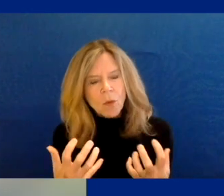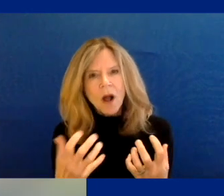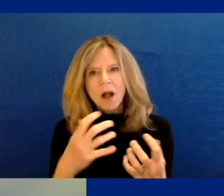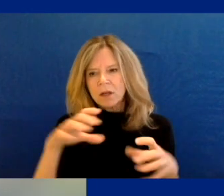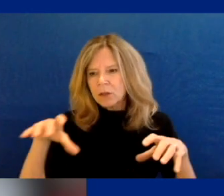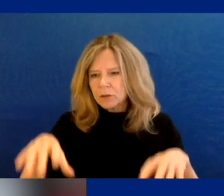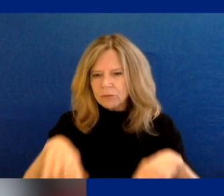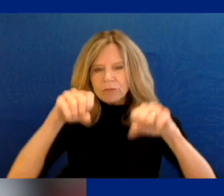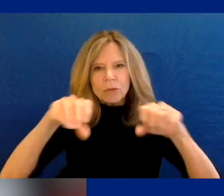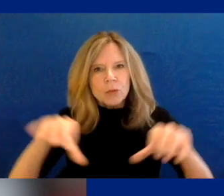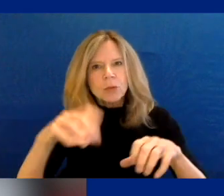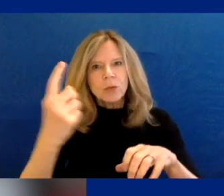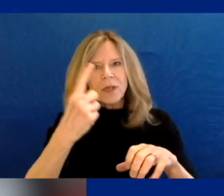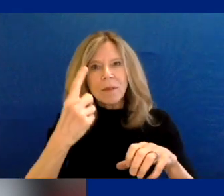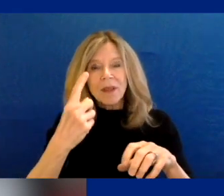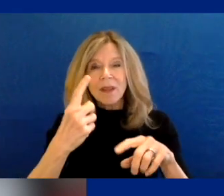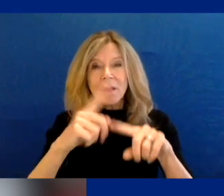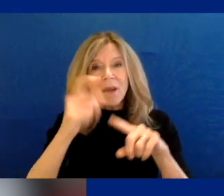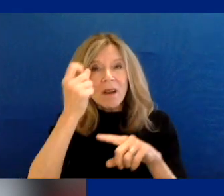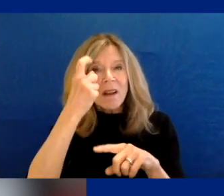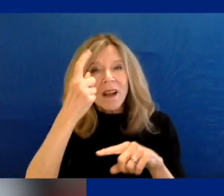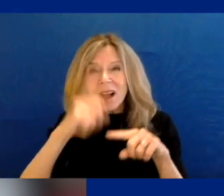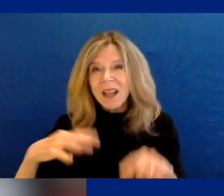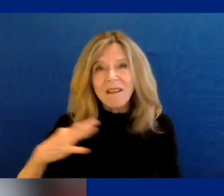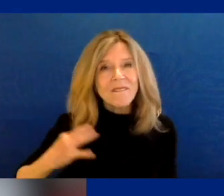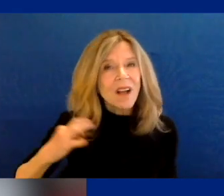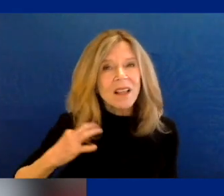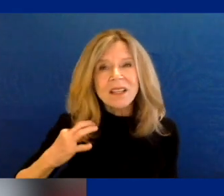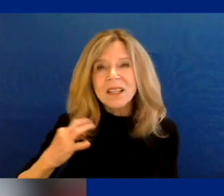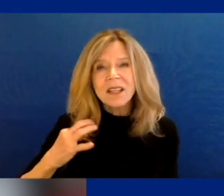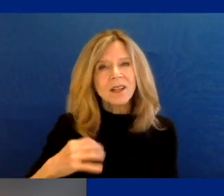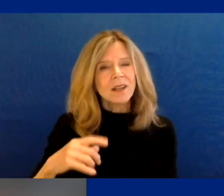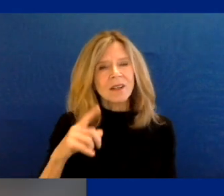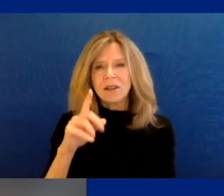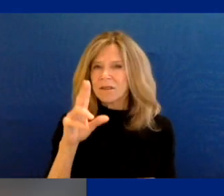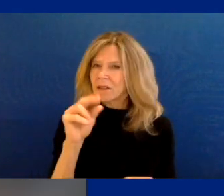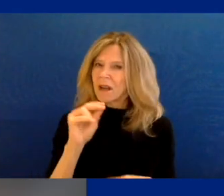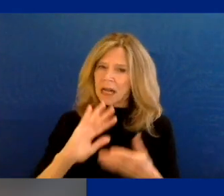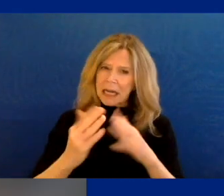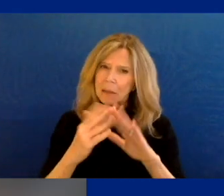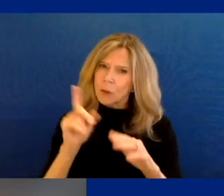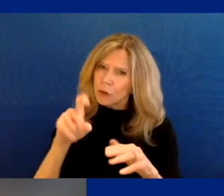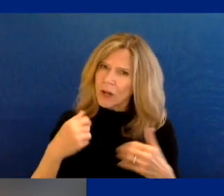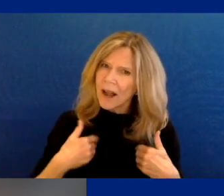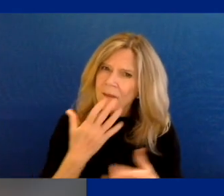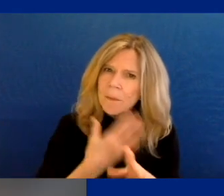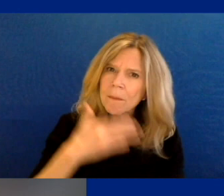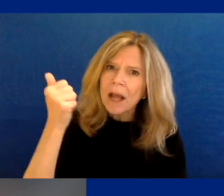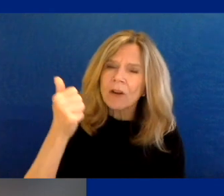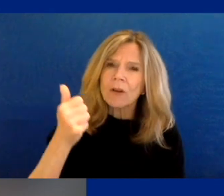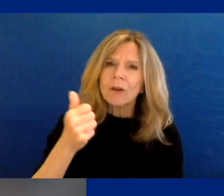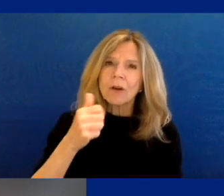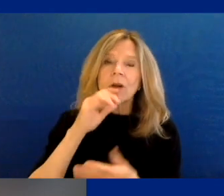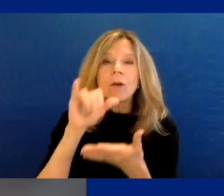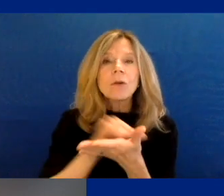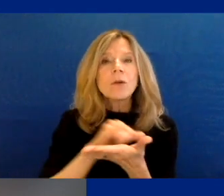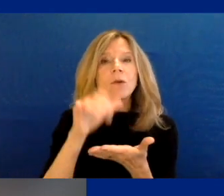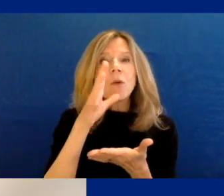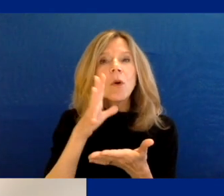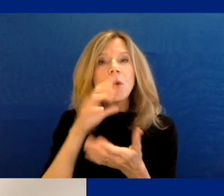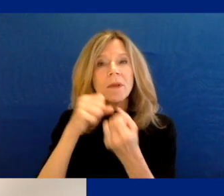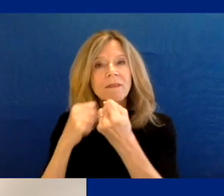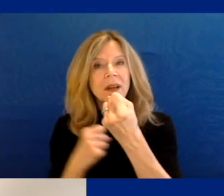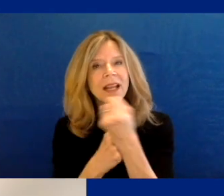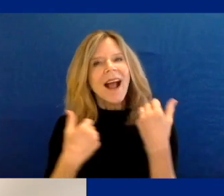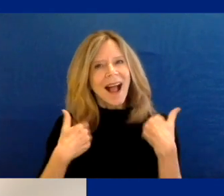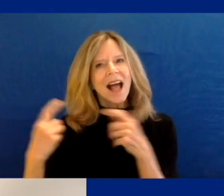but we cannot continue to do this work on a volunteer basis. It's not what our community deserves. And the New York Women's Foundation